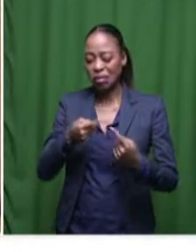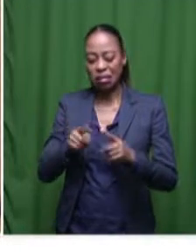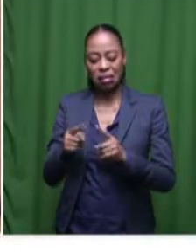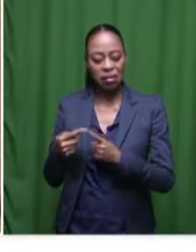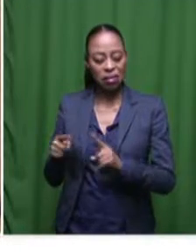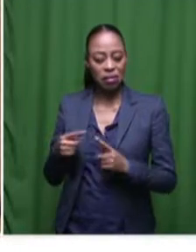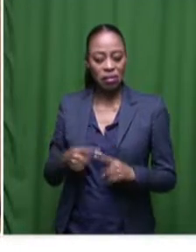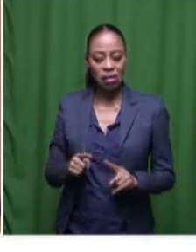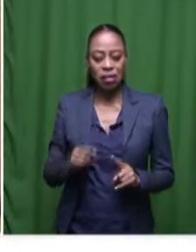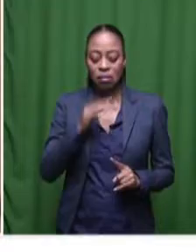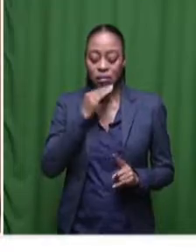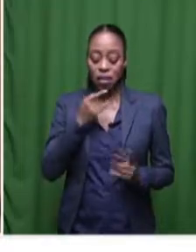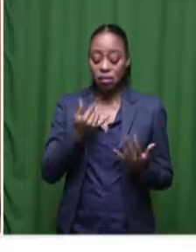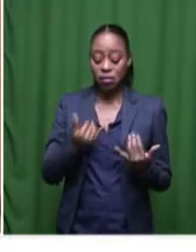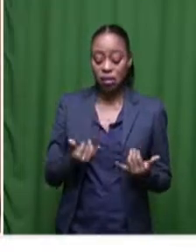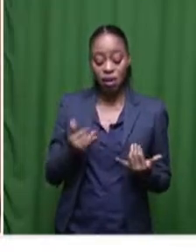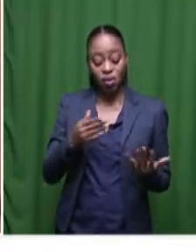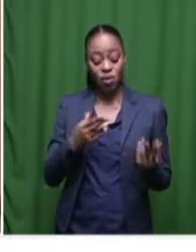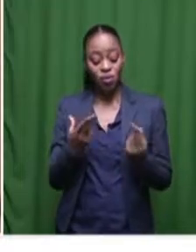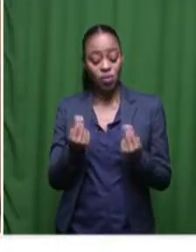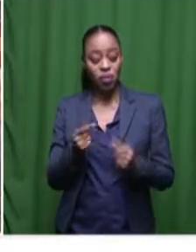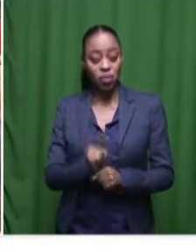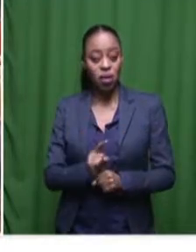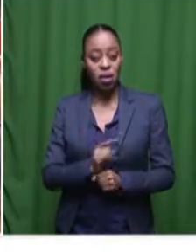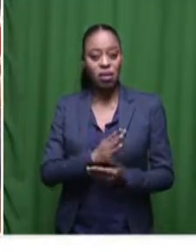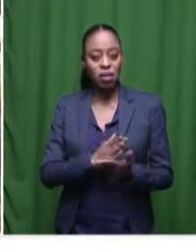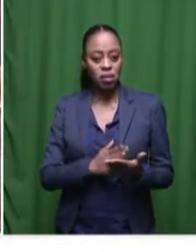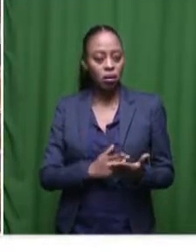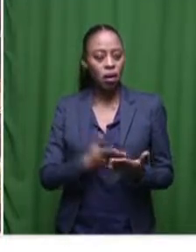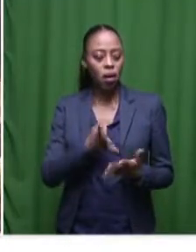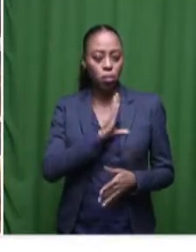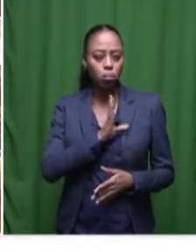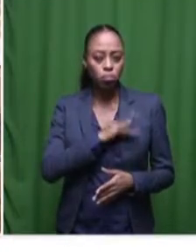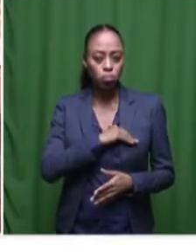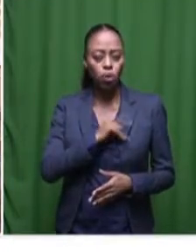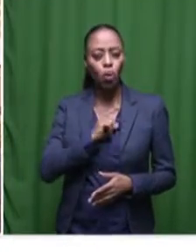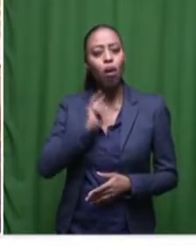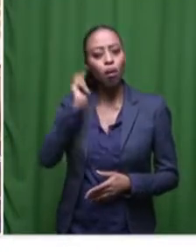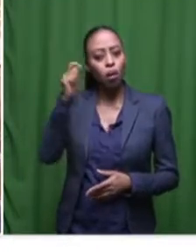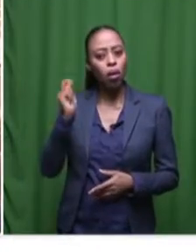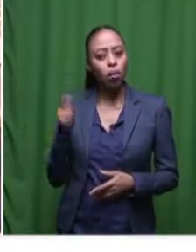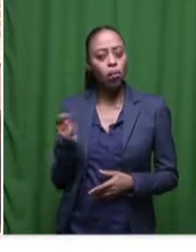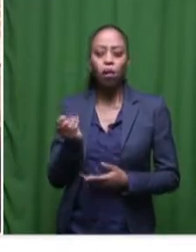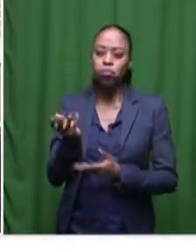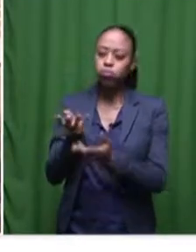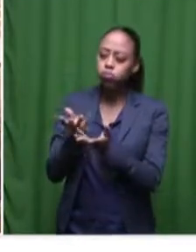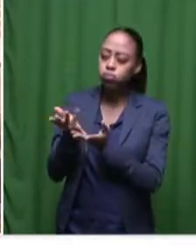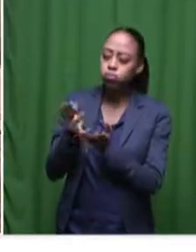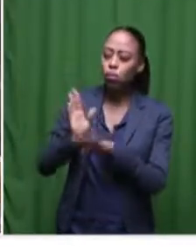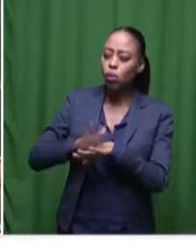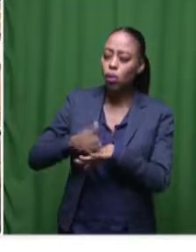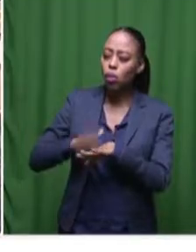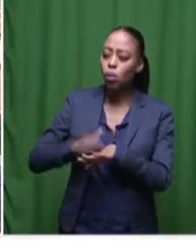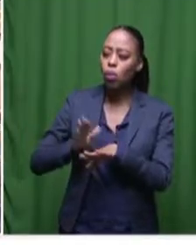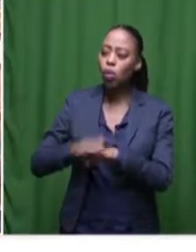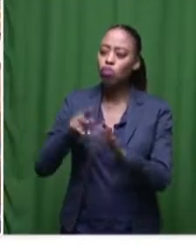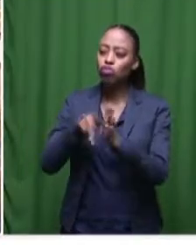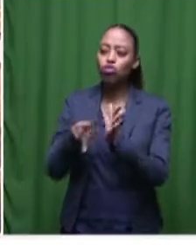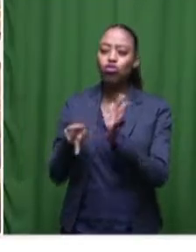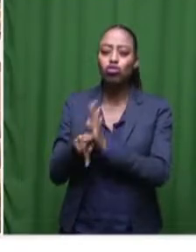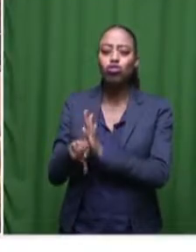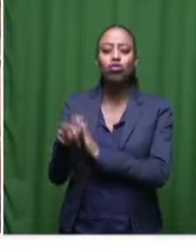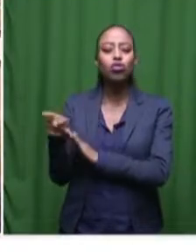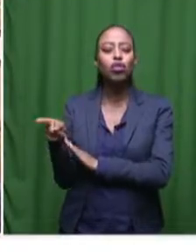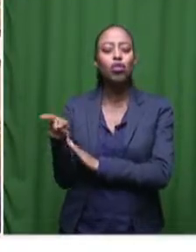should handle this moment. Some are aggrieved. If you go to Kenya, you talk about the massacre of the Mau